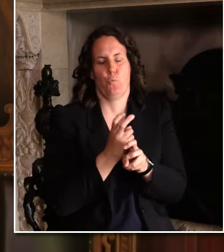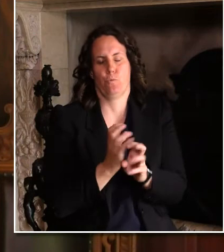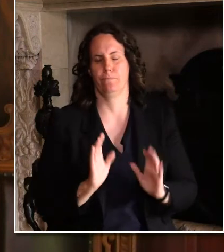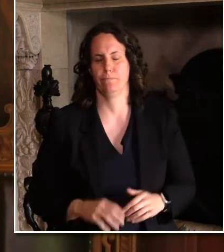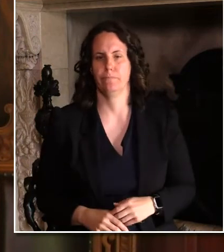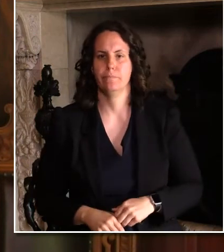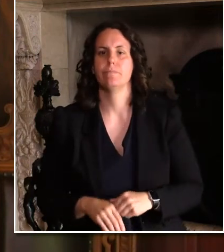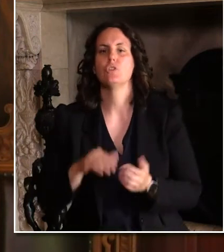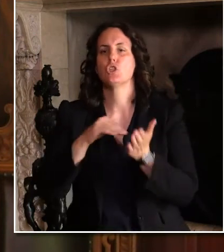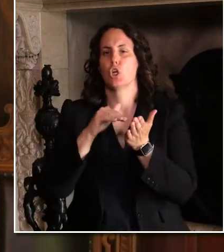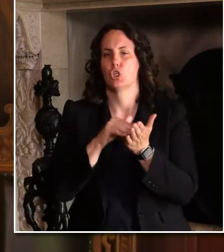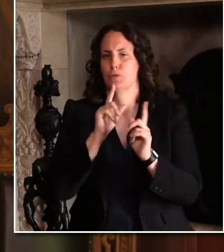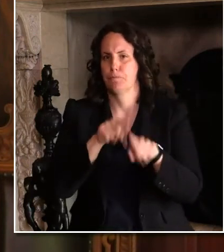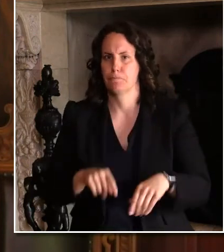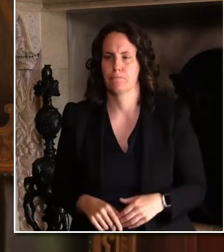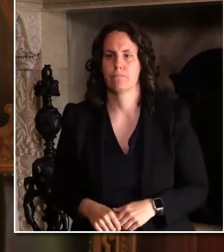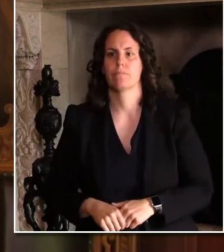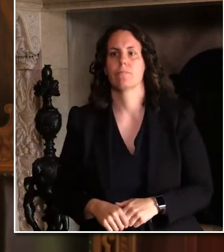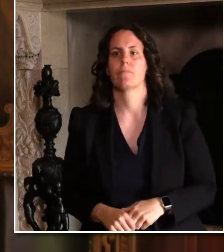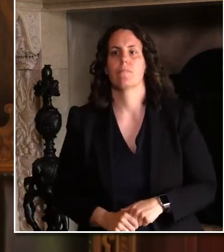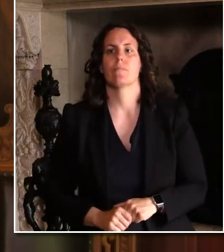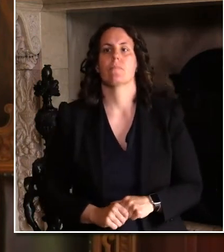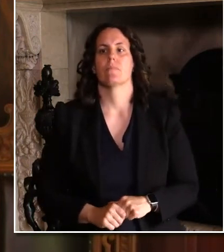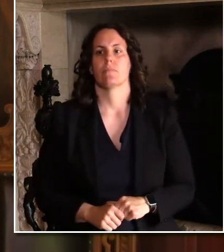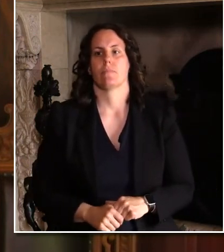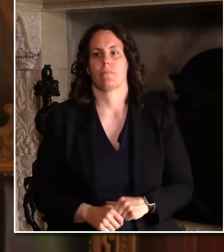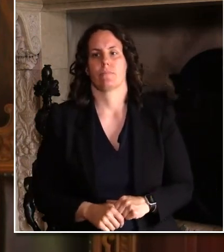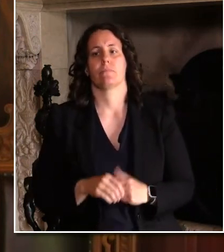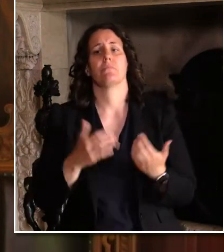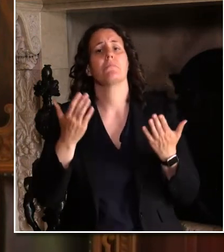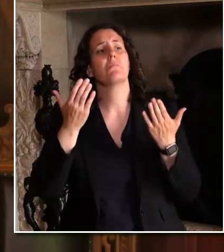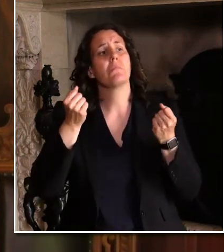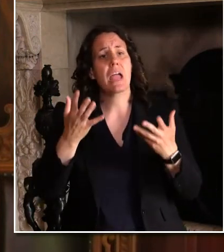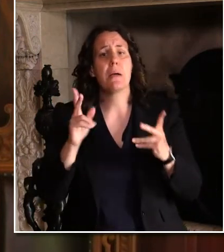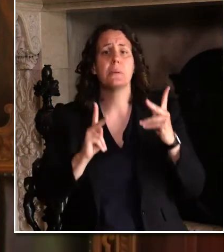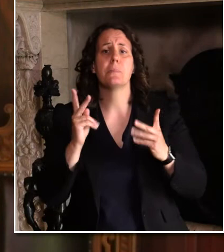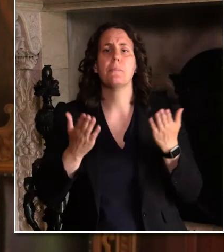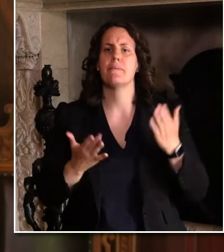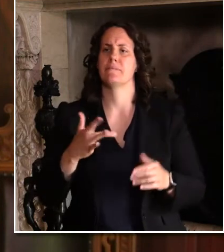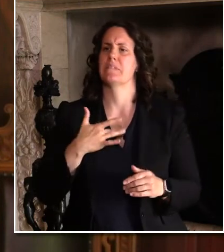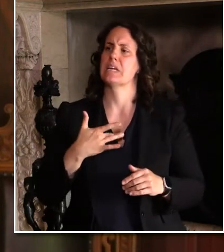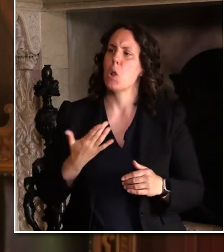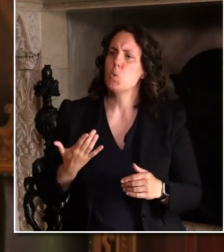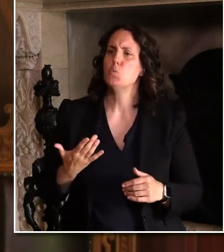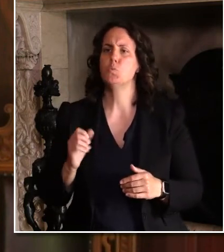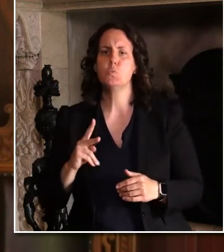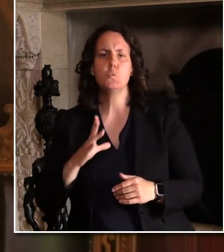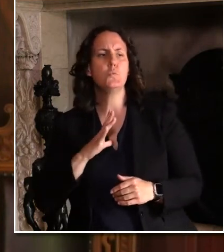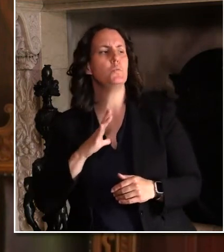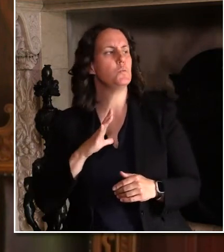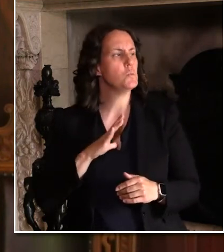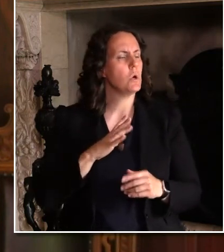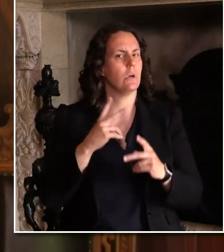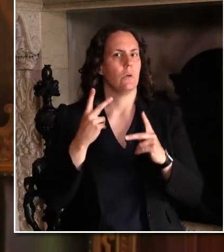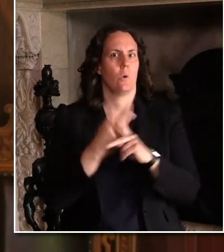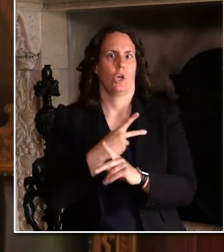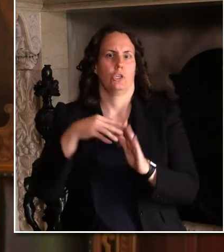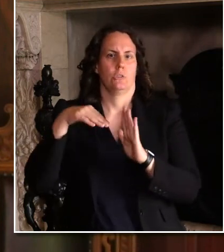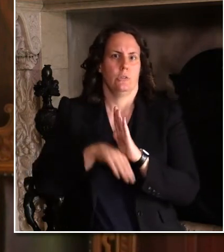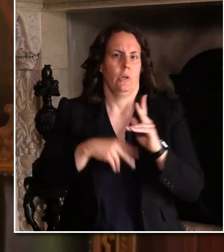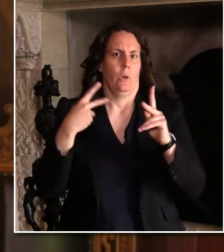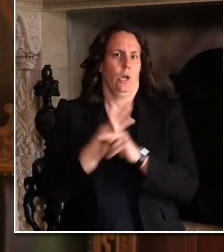feeling relatively well, people can certainly take a turn for the worse. But it's certainly not uncommon that people can get severe symptoms in the first several